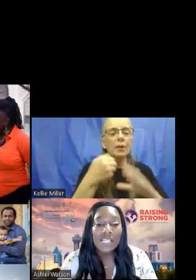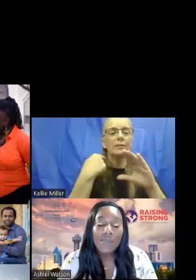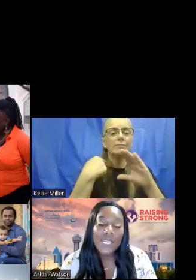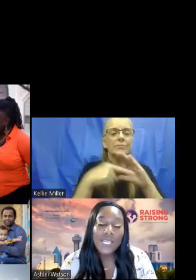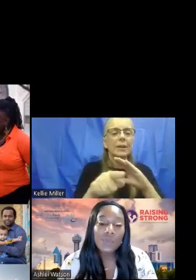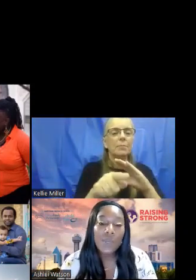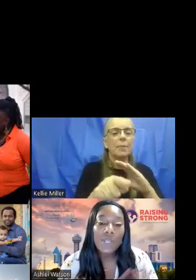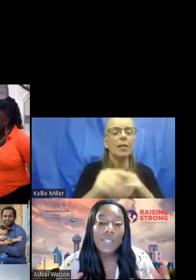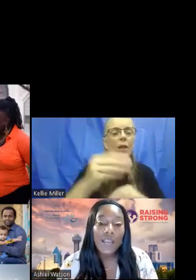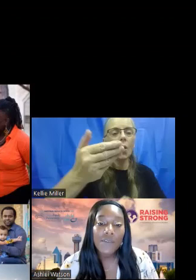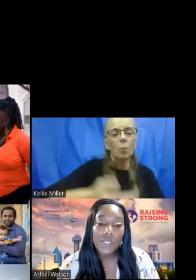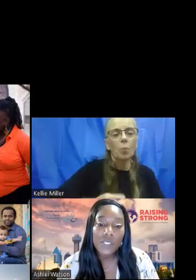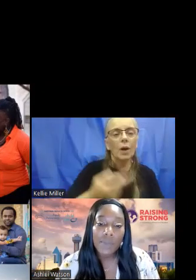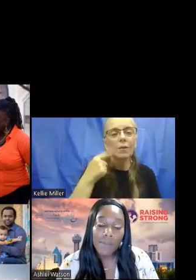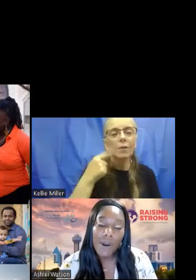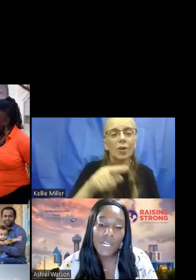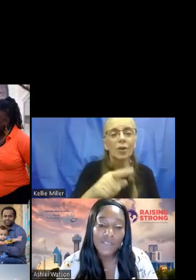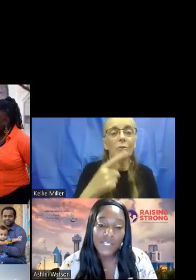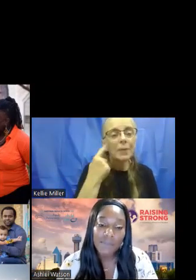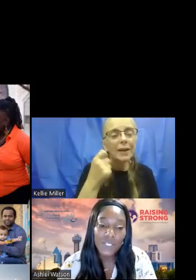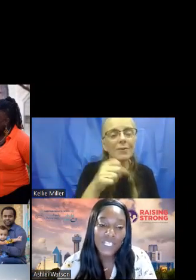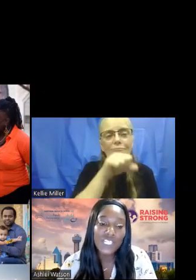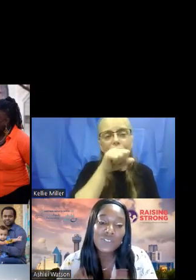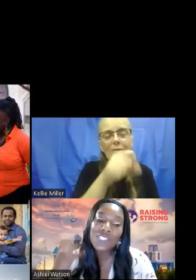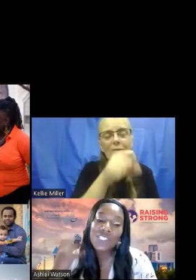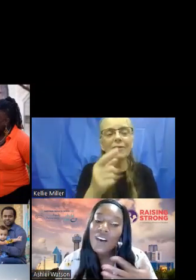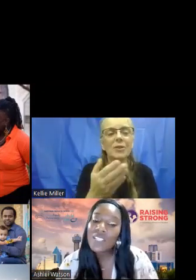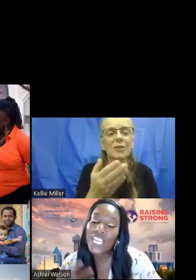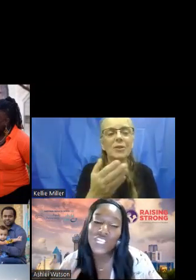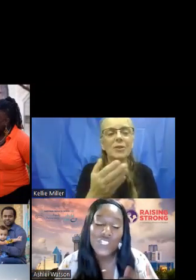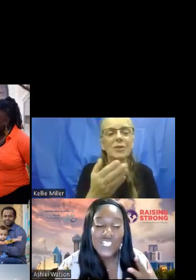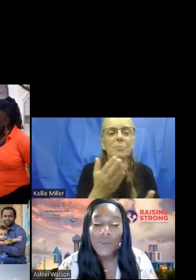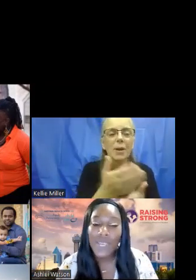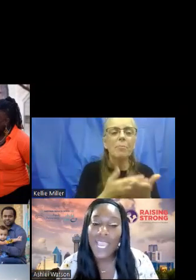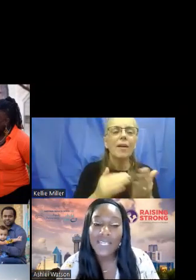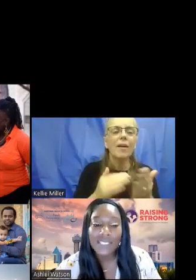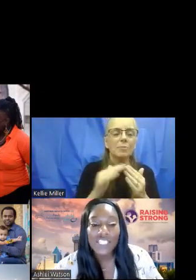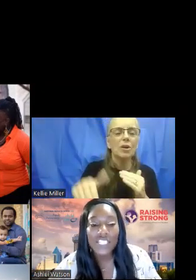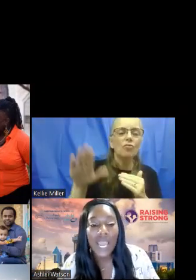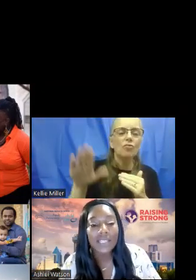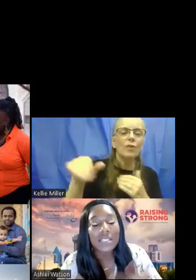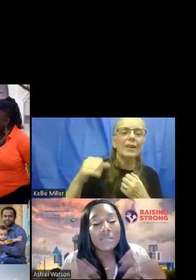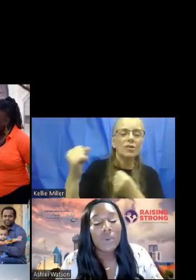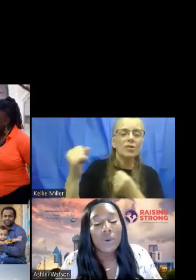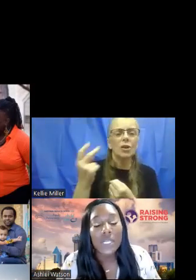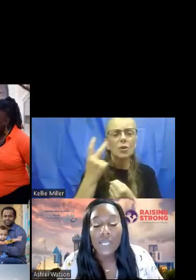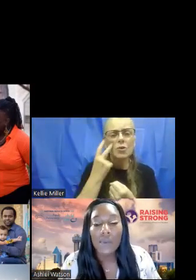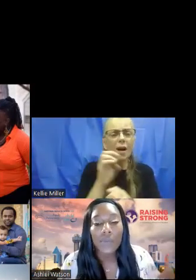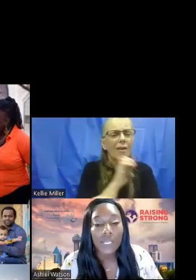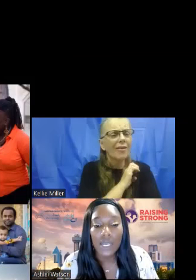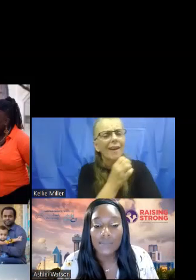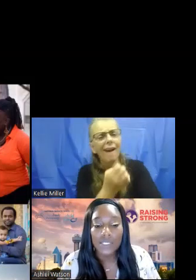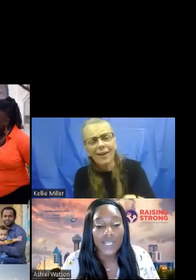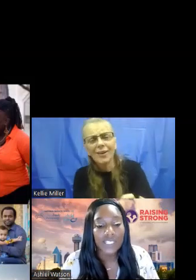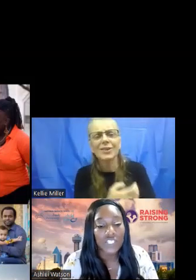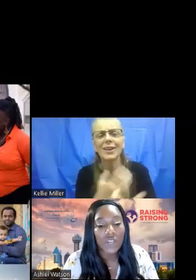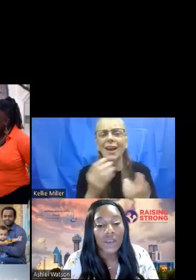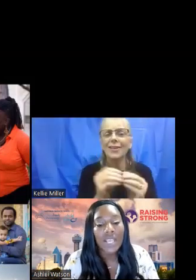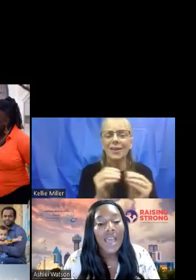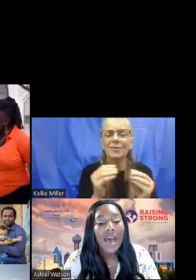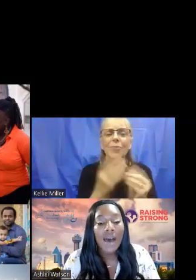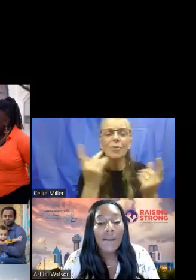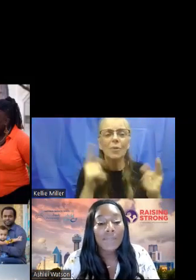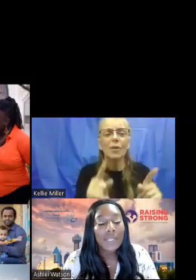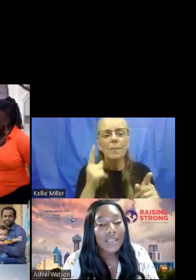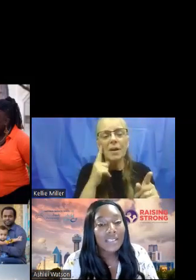Strong, because we would love for you to be a part of the community. You saw all the energy that we had in the chat, and there's more to come when it comes to Raising